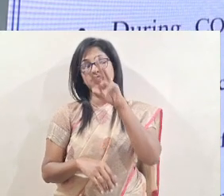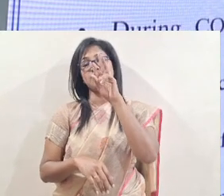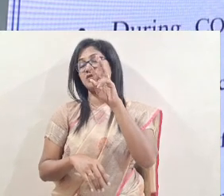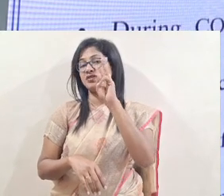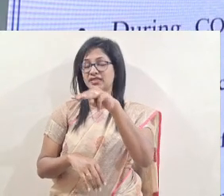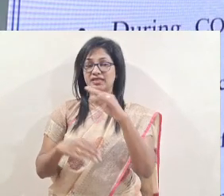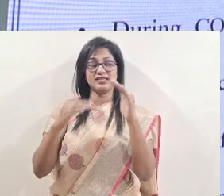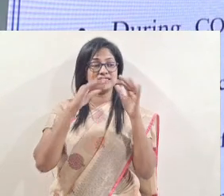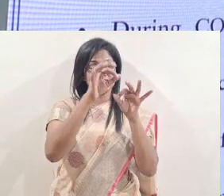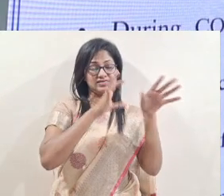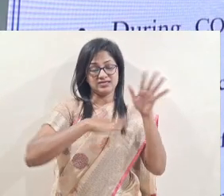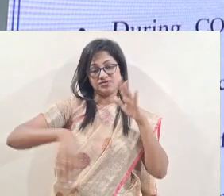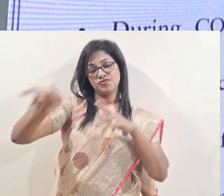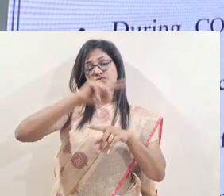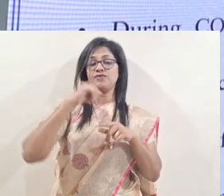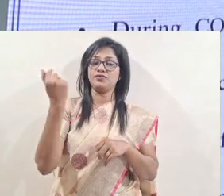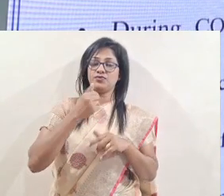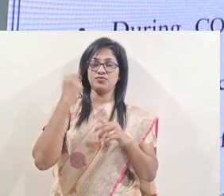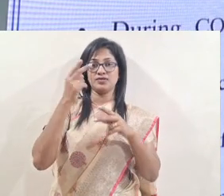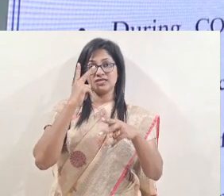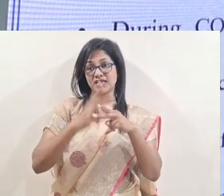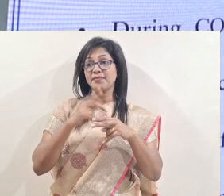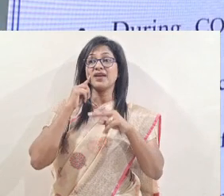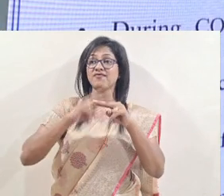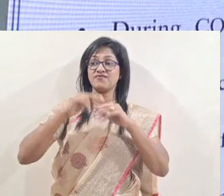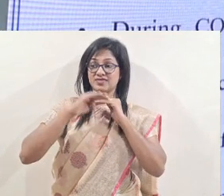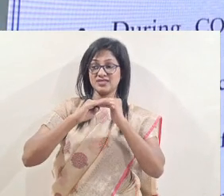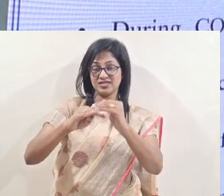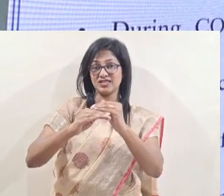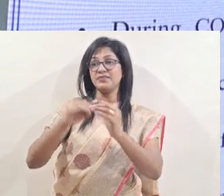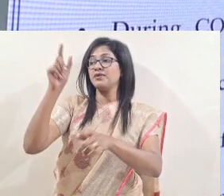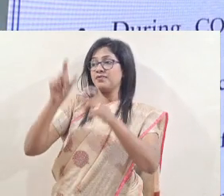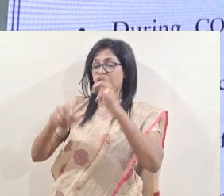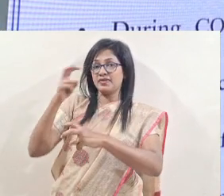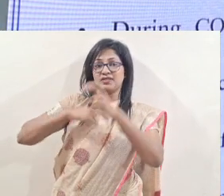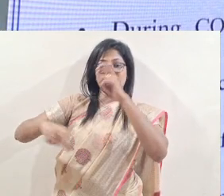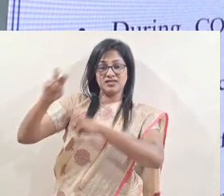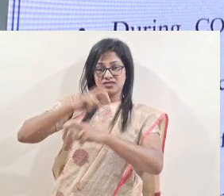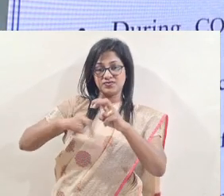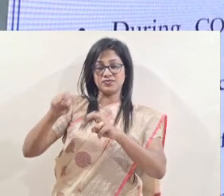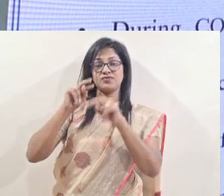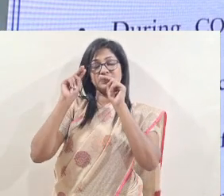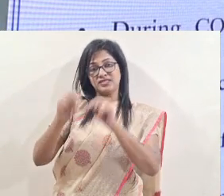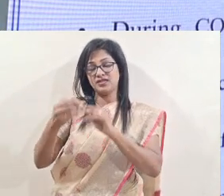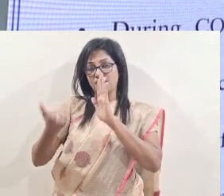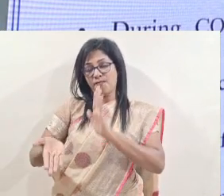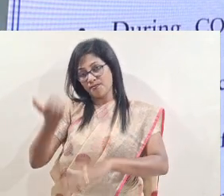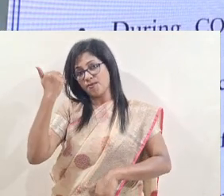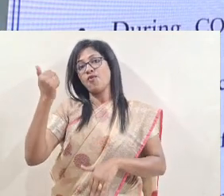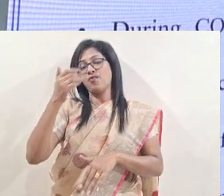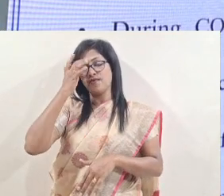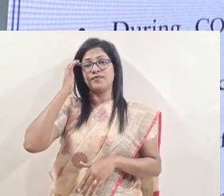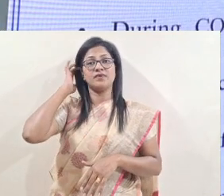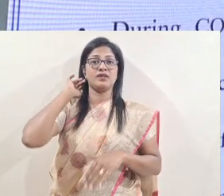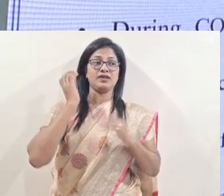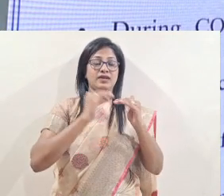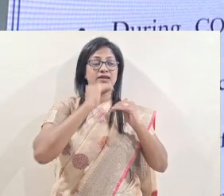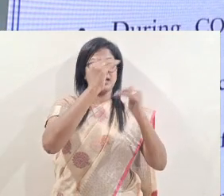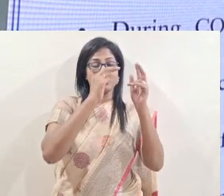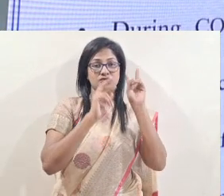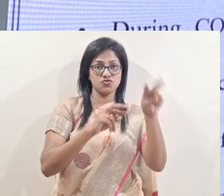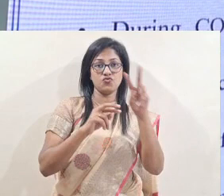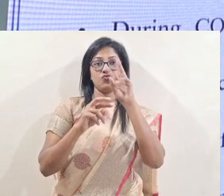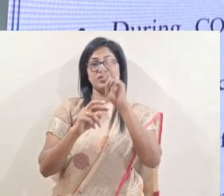really promote sustainability, we need to improve the public transport too in class 1 and class 3 and class 2 cities as